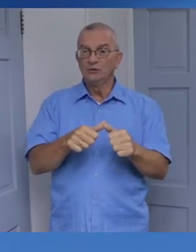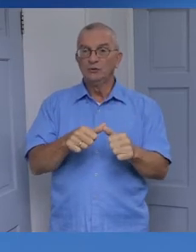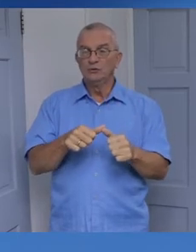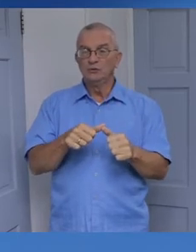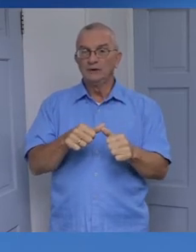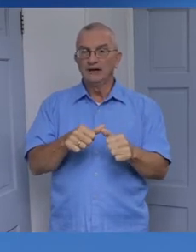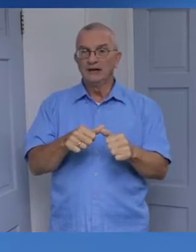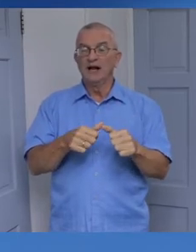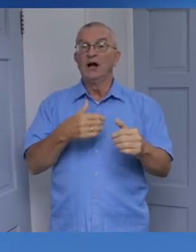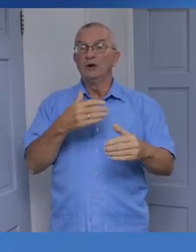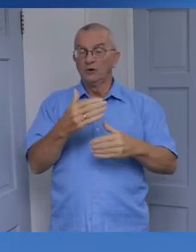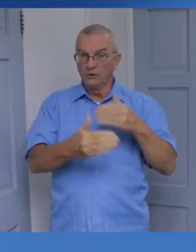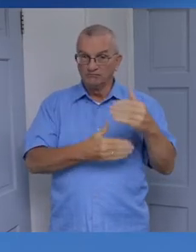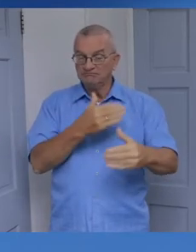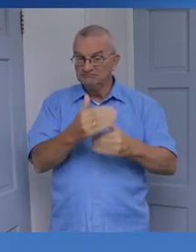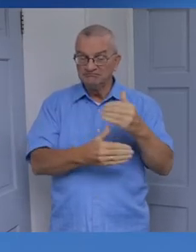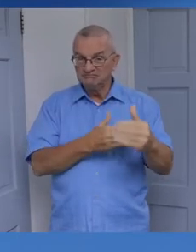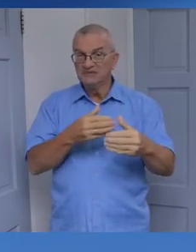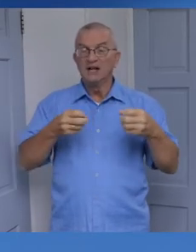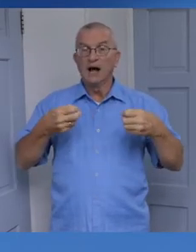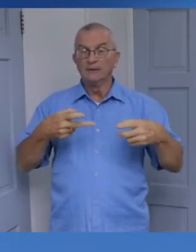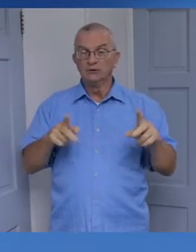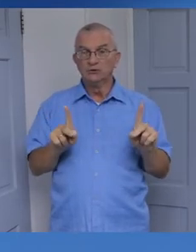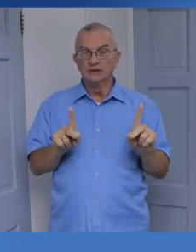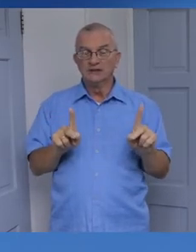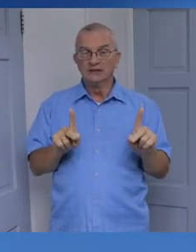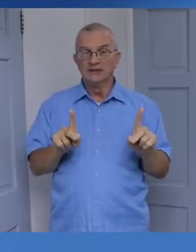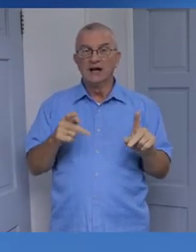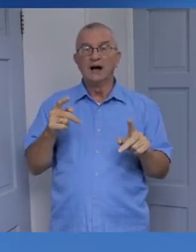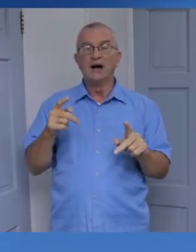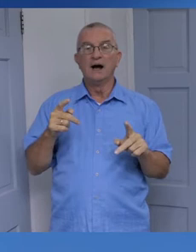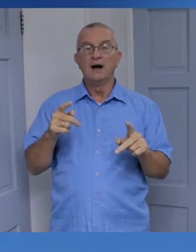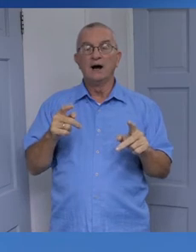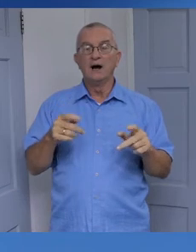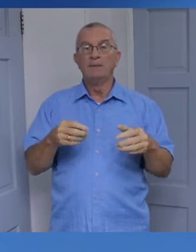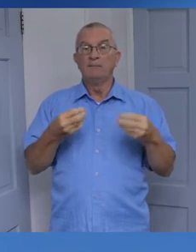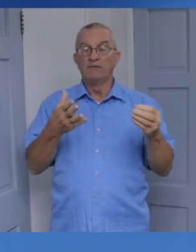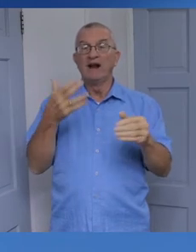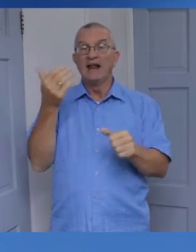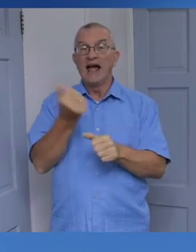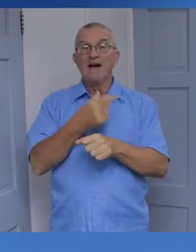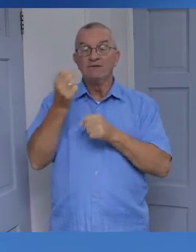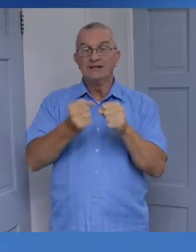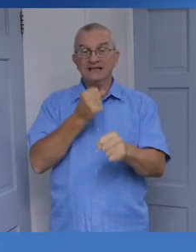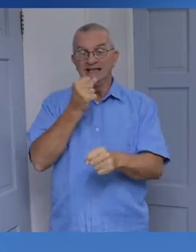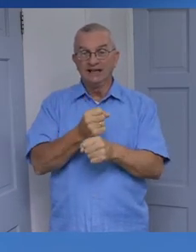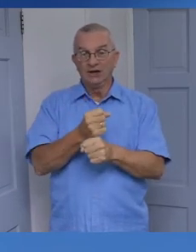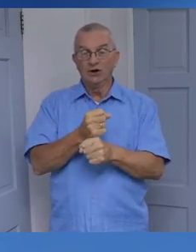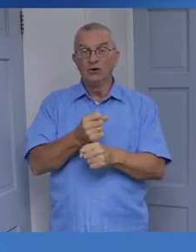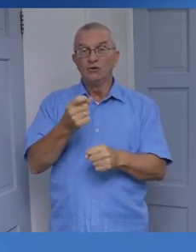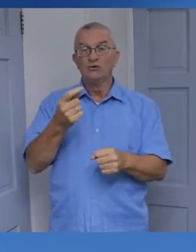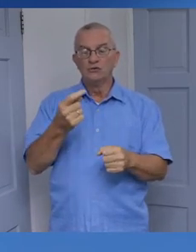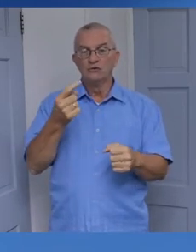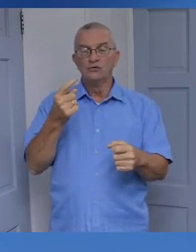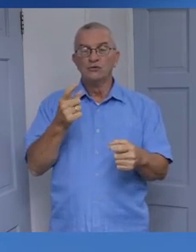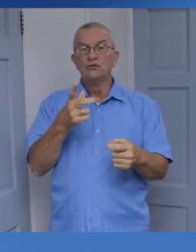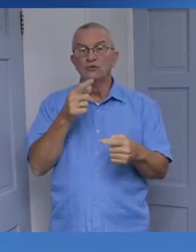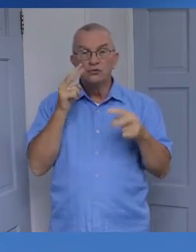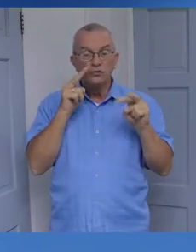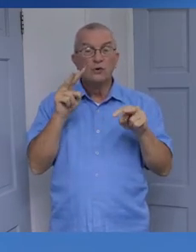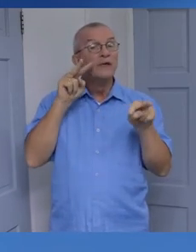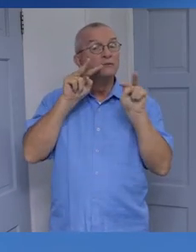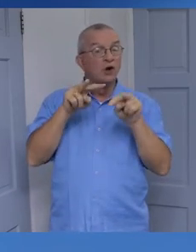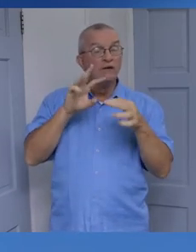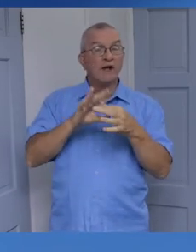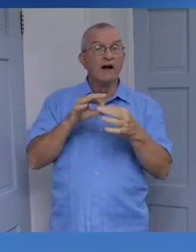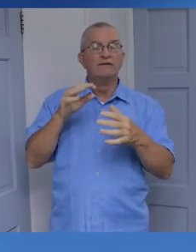opportunities provided every year through the observance of the International Day of the Midwife for